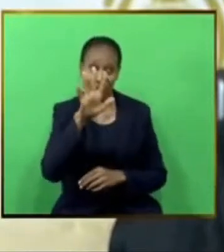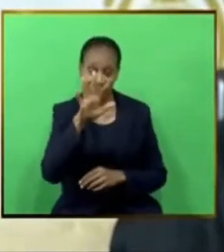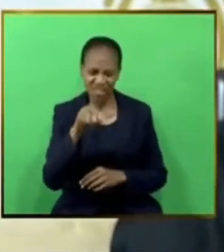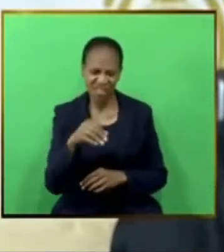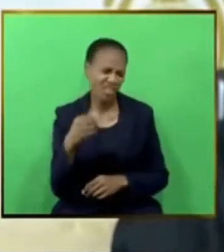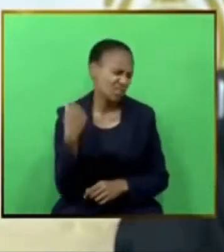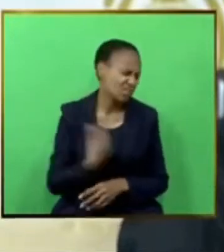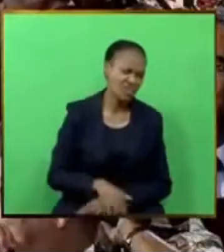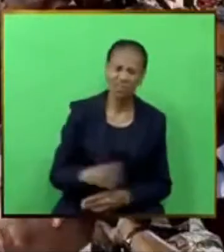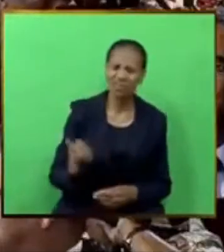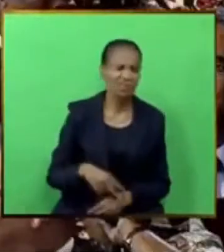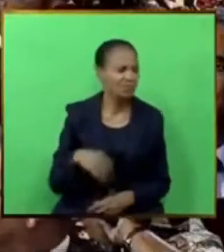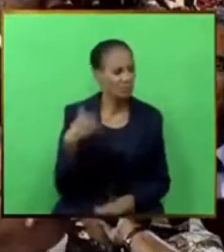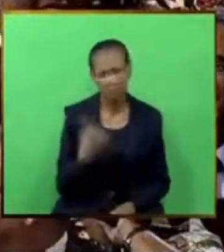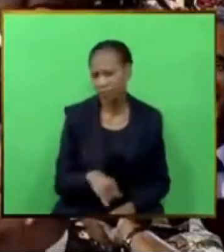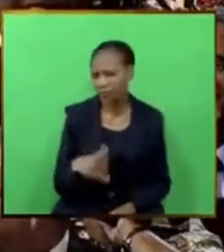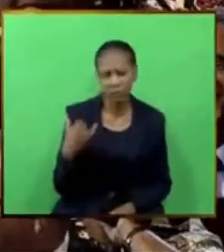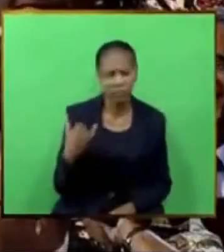Bangalamato.